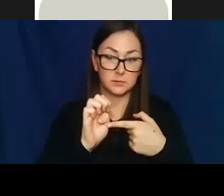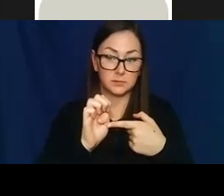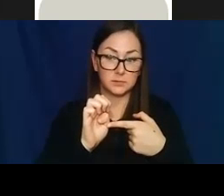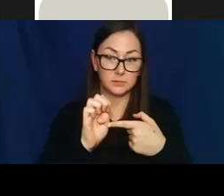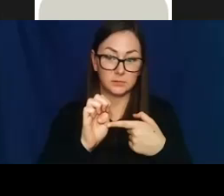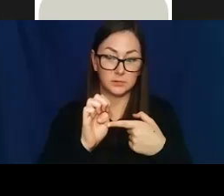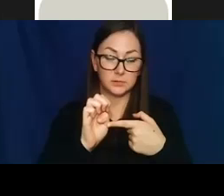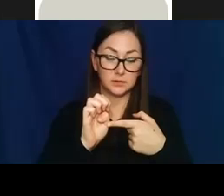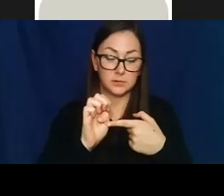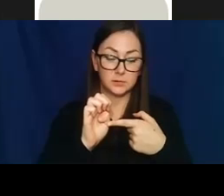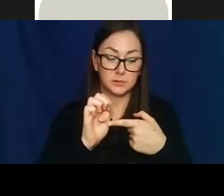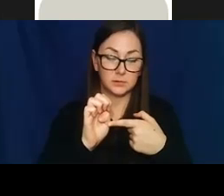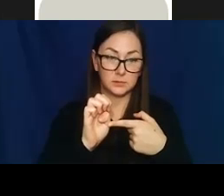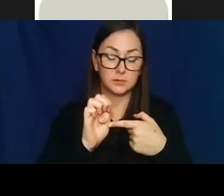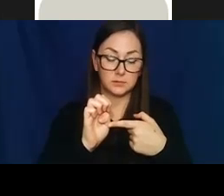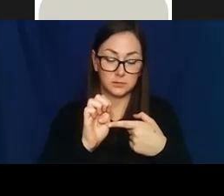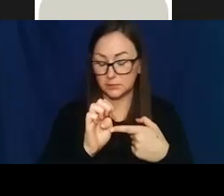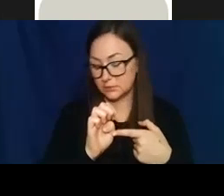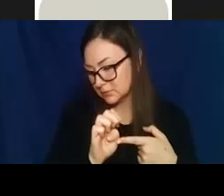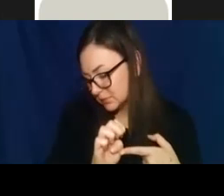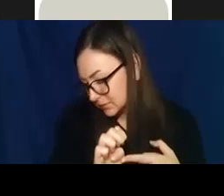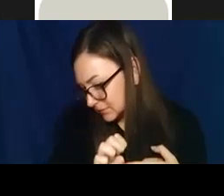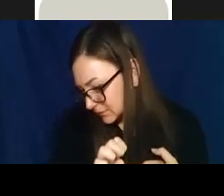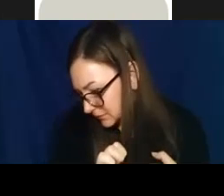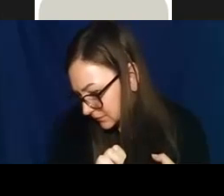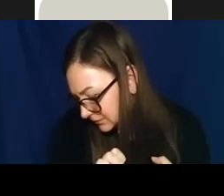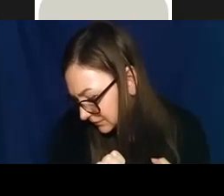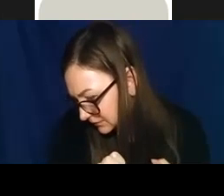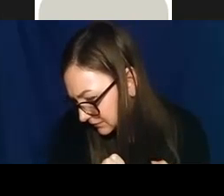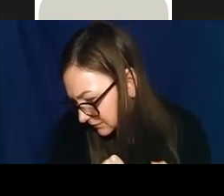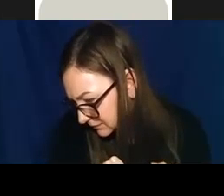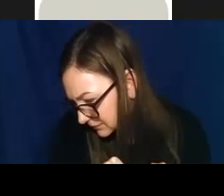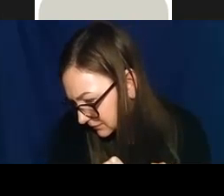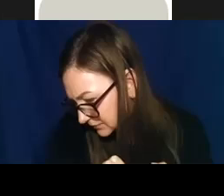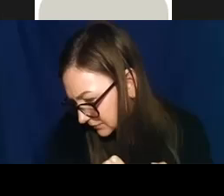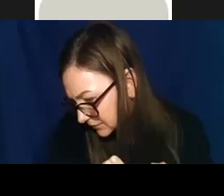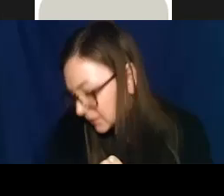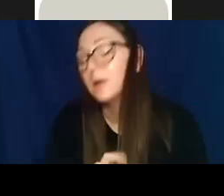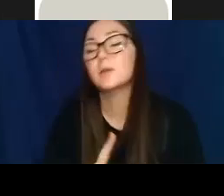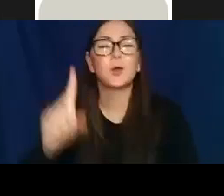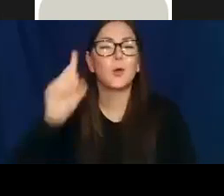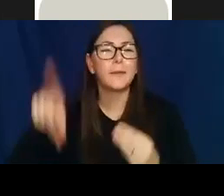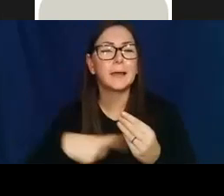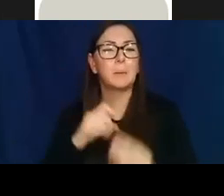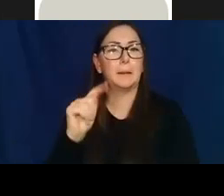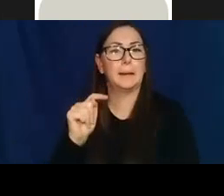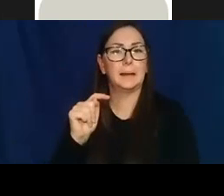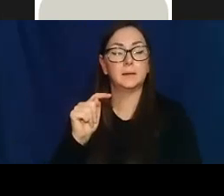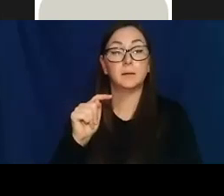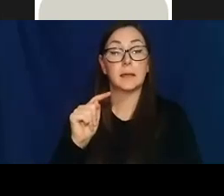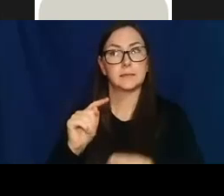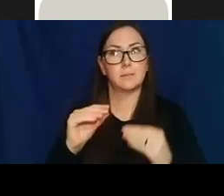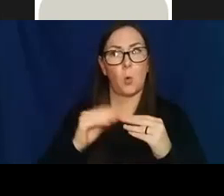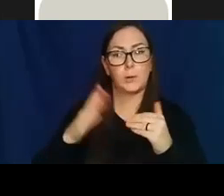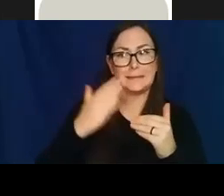thought of energy, and you think about it and you say, okay, is it going to be easier to get rid of those 5 or just add 3 more? Okay, so from